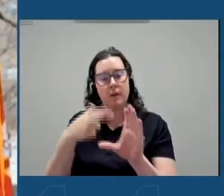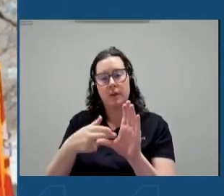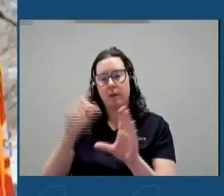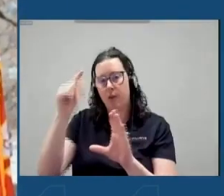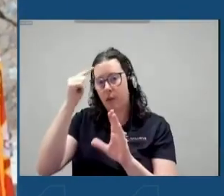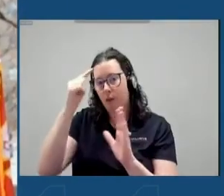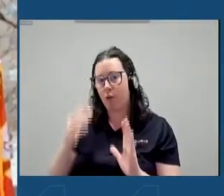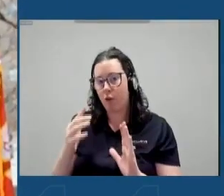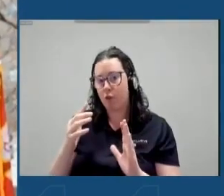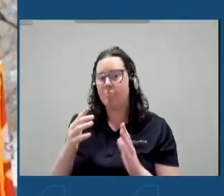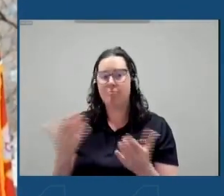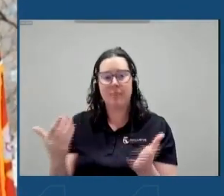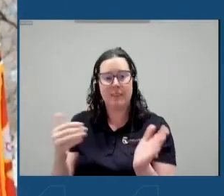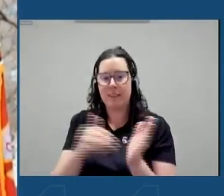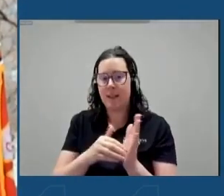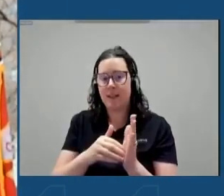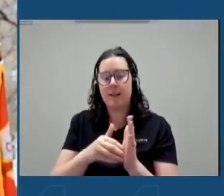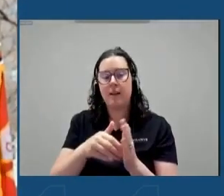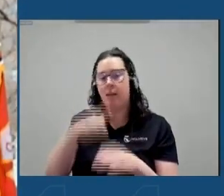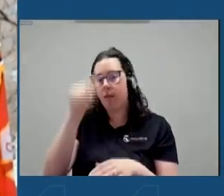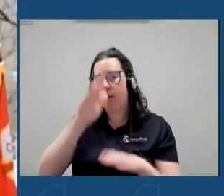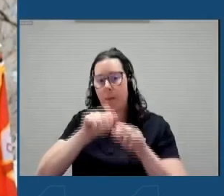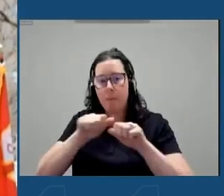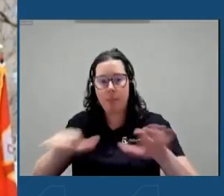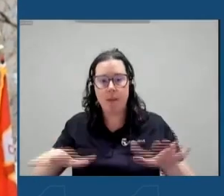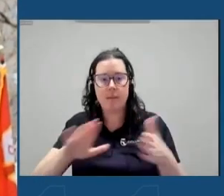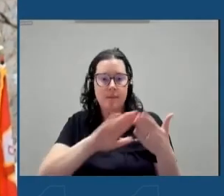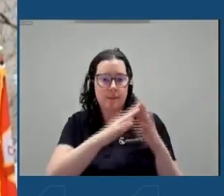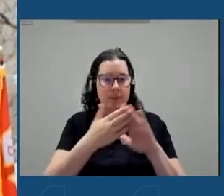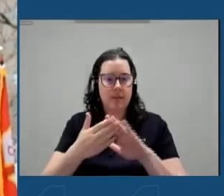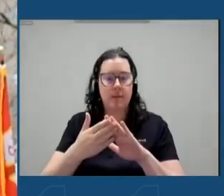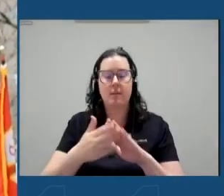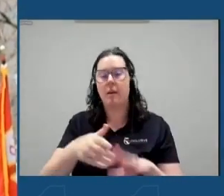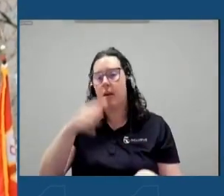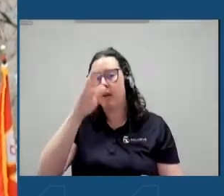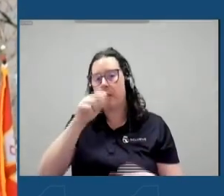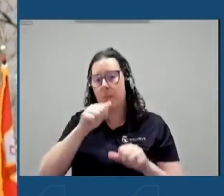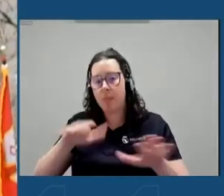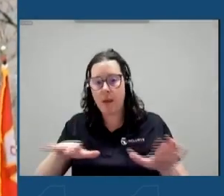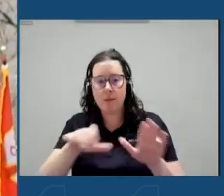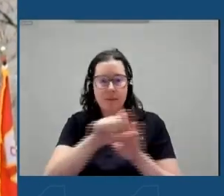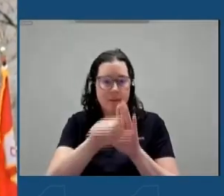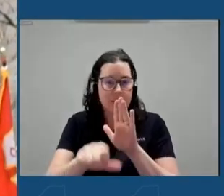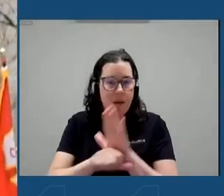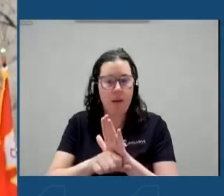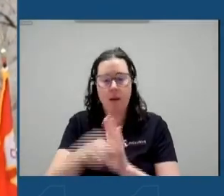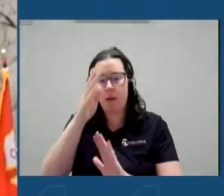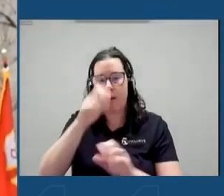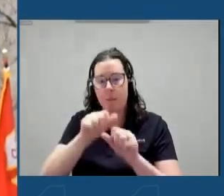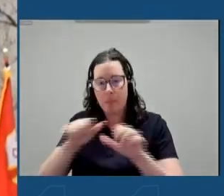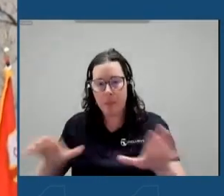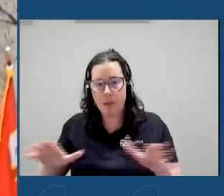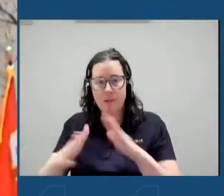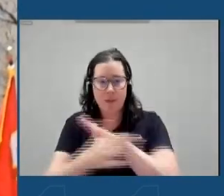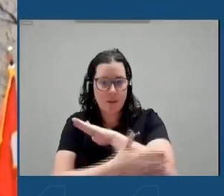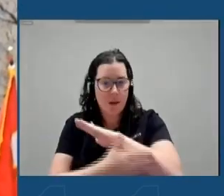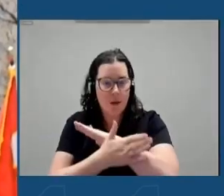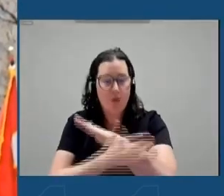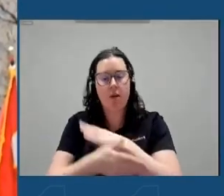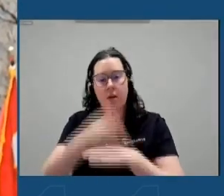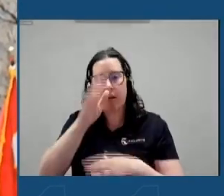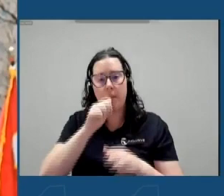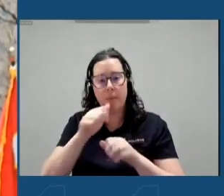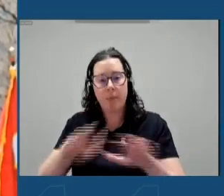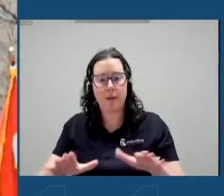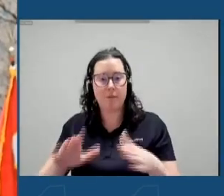bless the city. God bless the state. God bless our country. God bless our dream. Thank you.